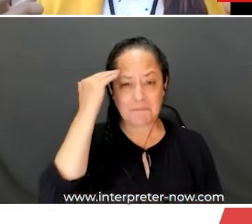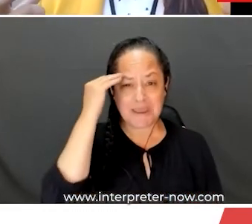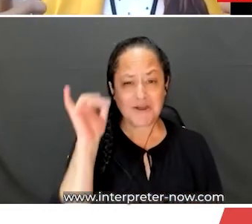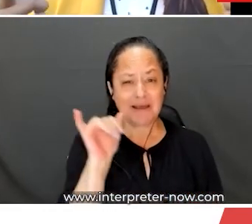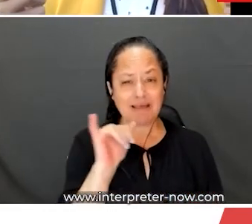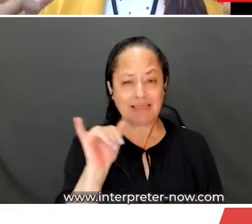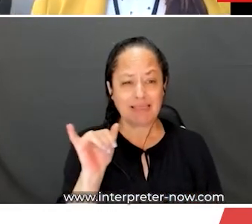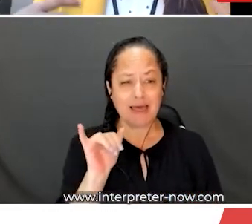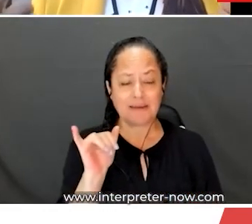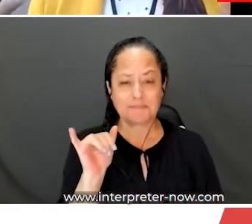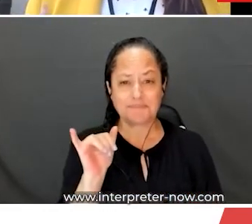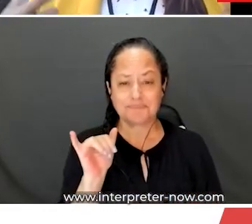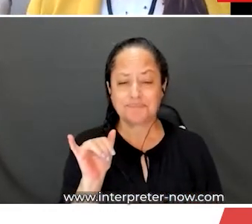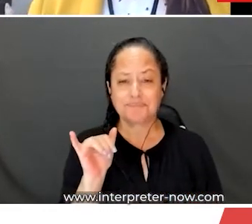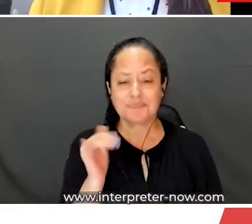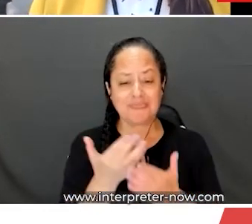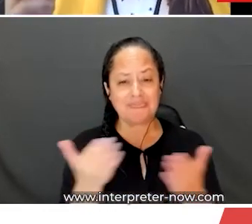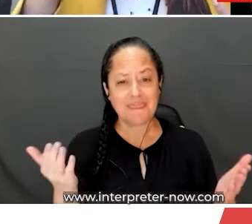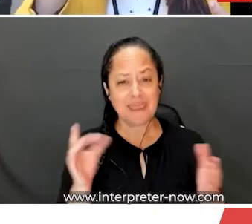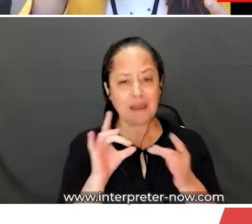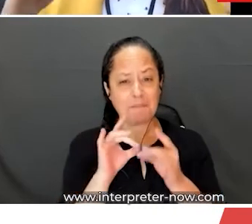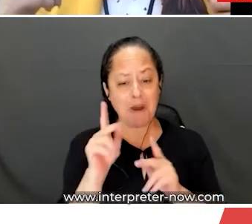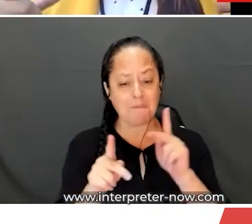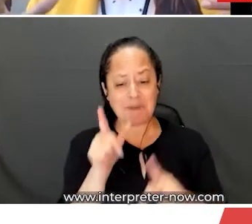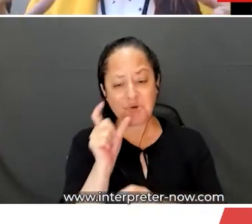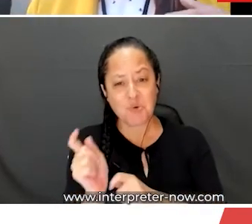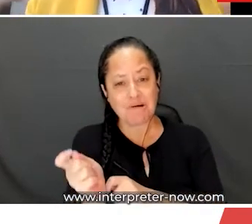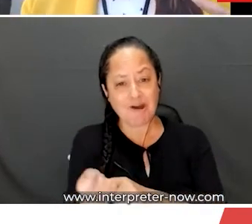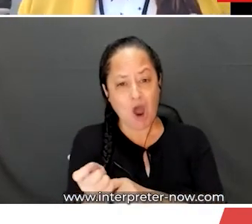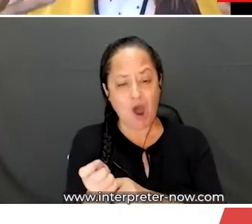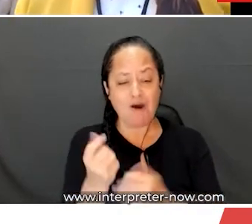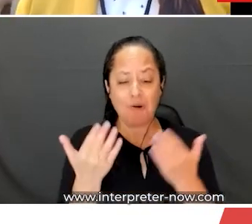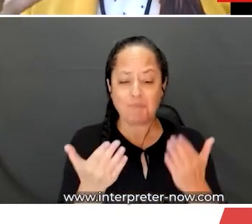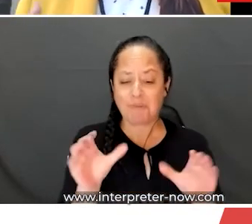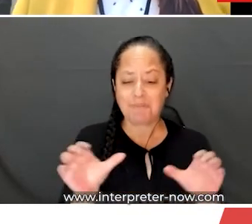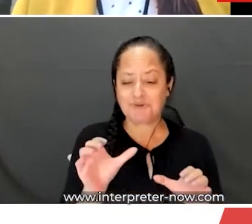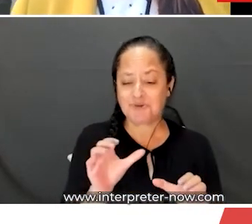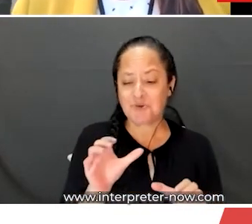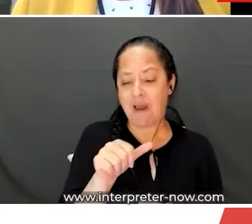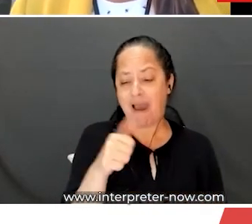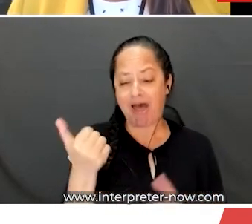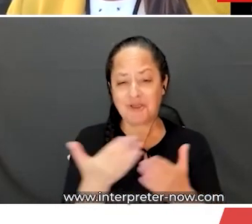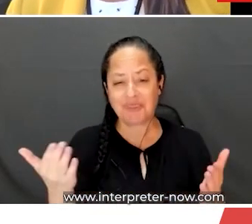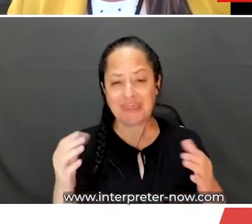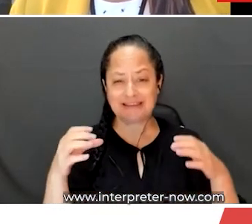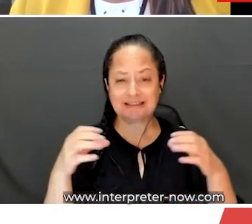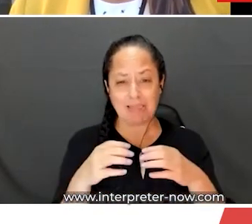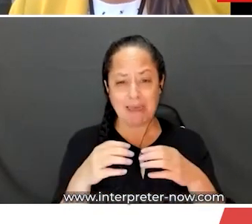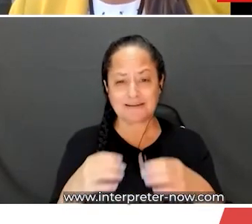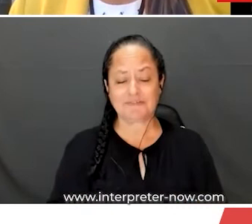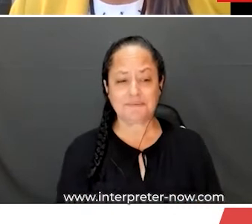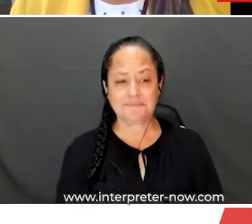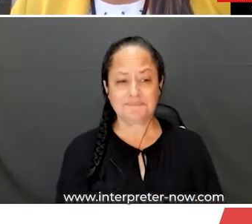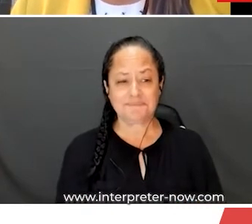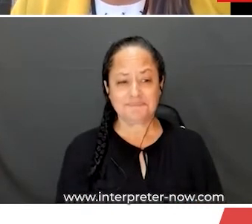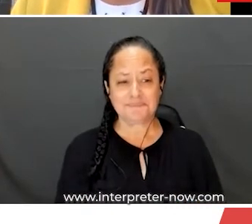click. There's this thing about people who golf, just like probably people who do anything, right, together collectively. And so that's been